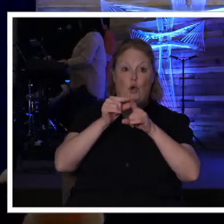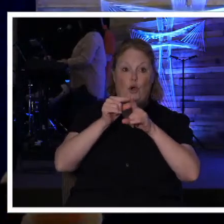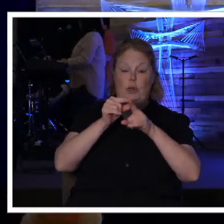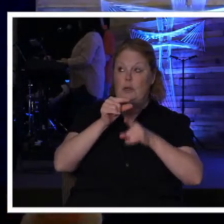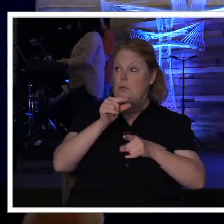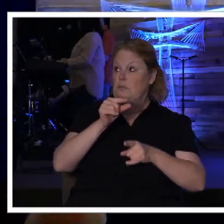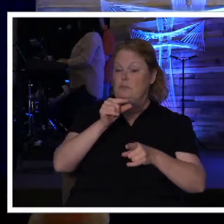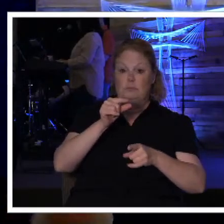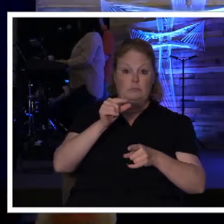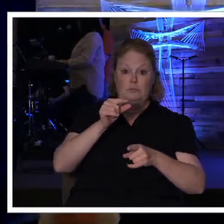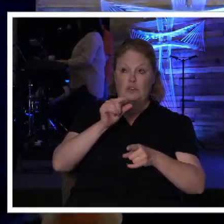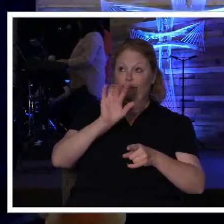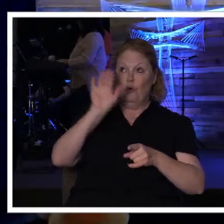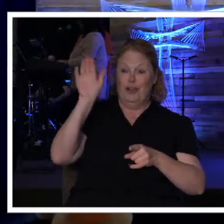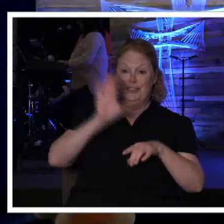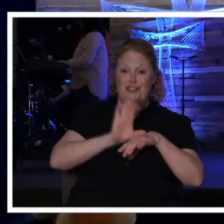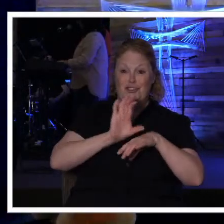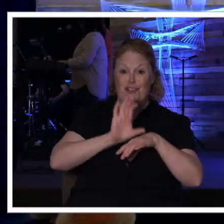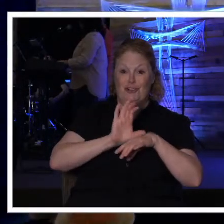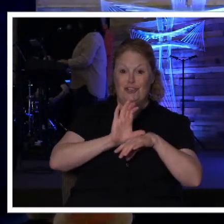there's a personal nature to it.